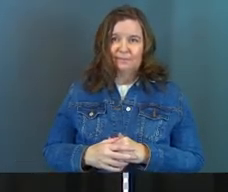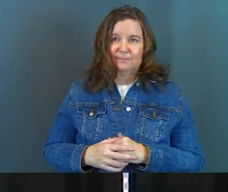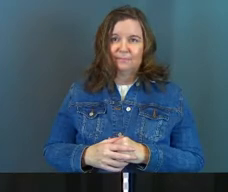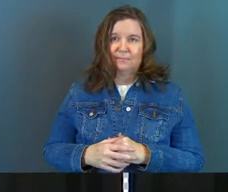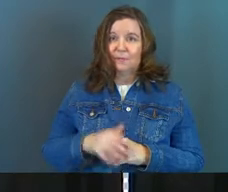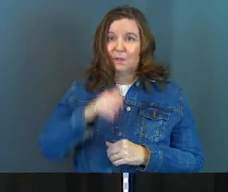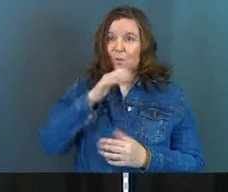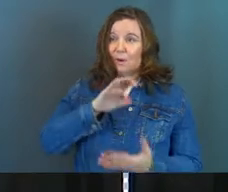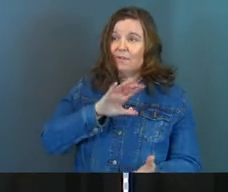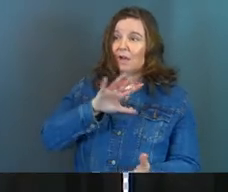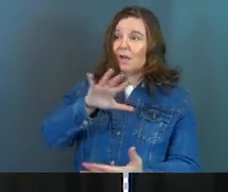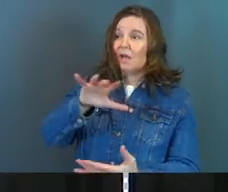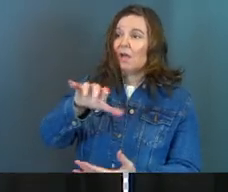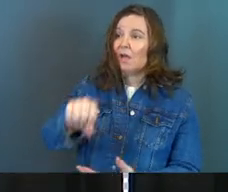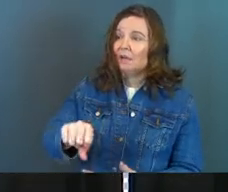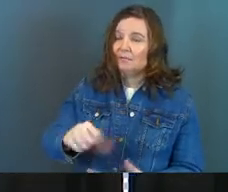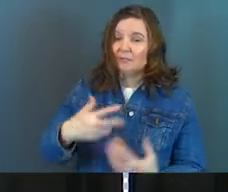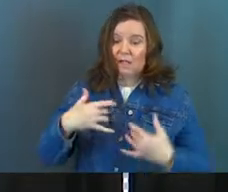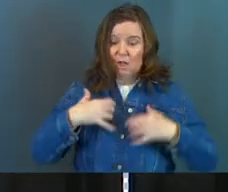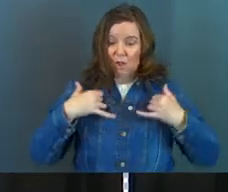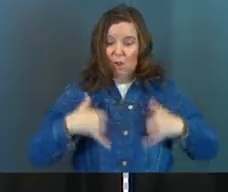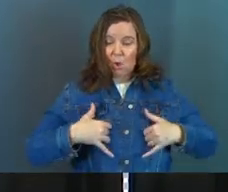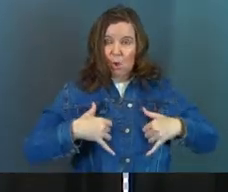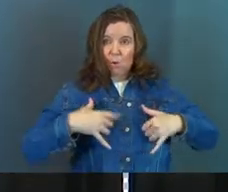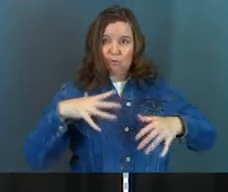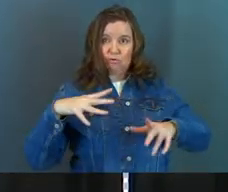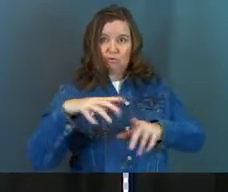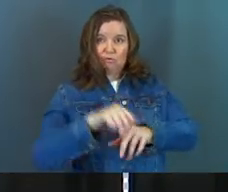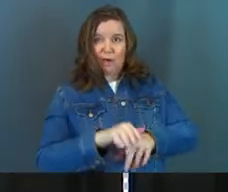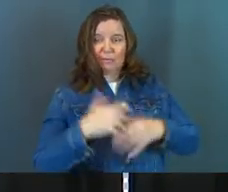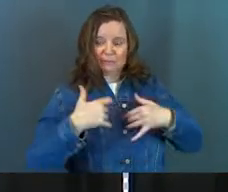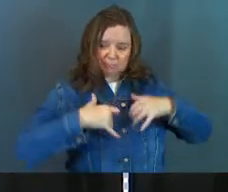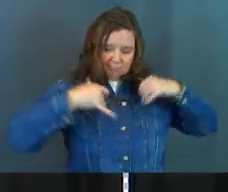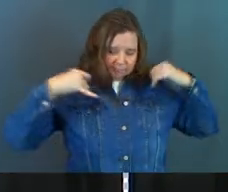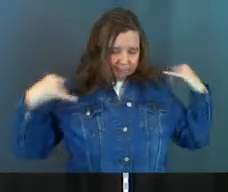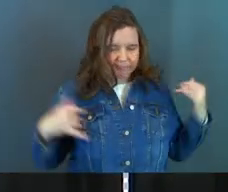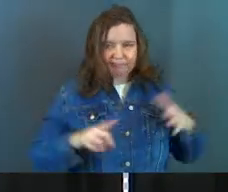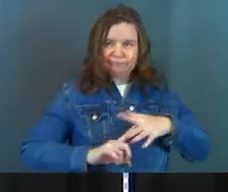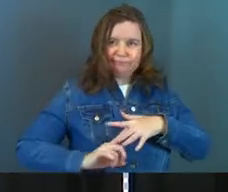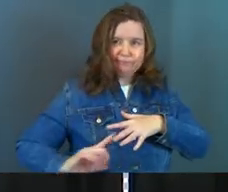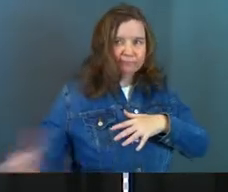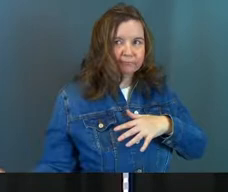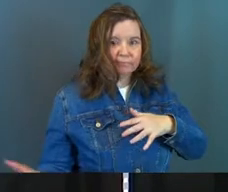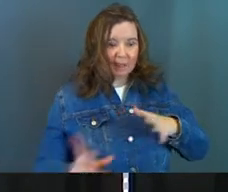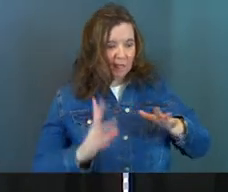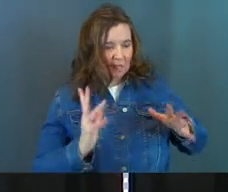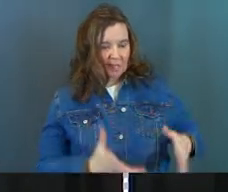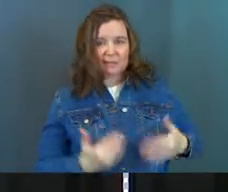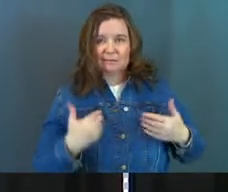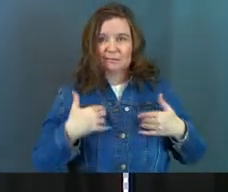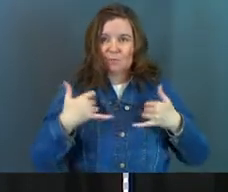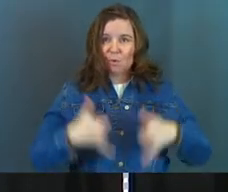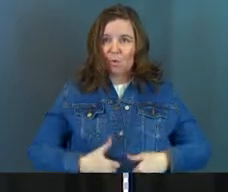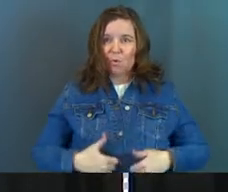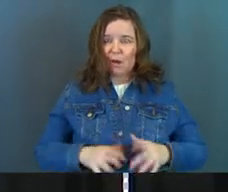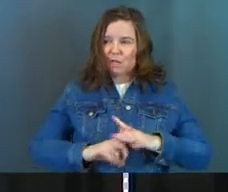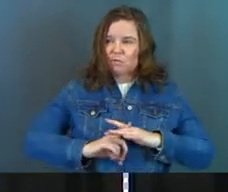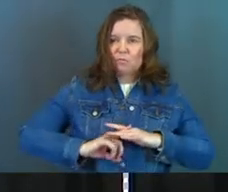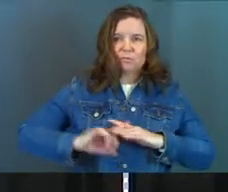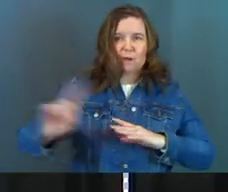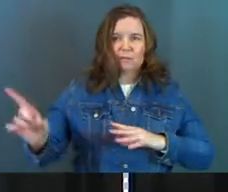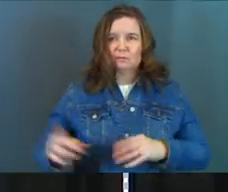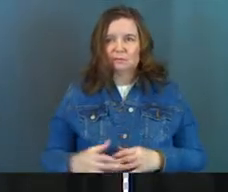She reaches out to him. She even grabs his cloak, the scripture says, and he just lets her have it and he